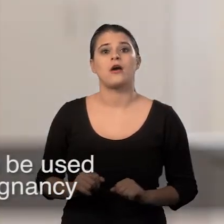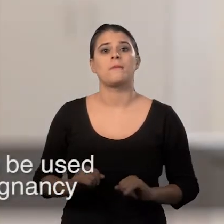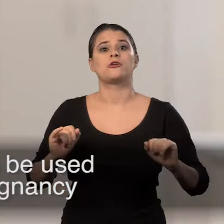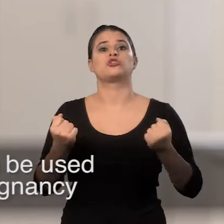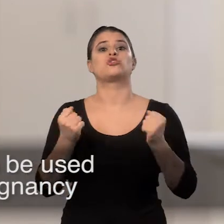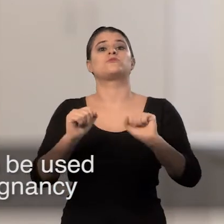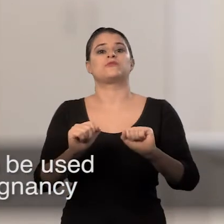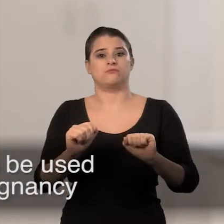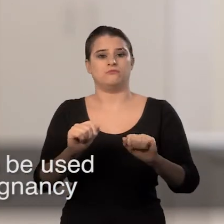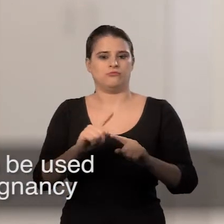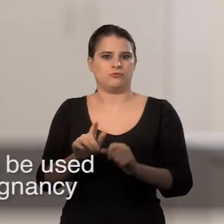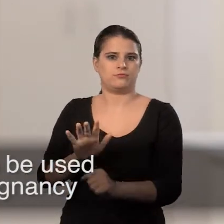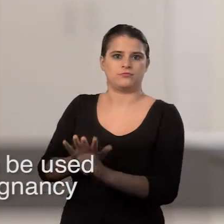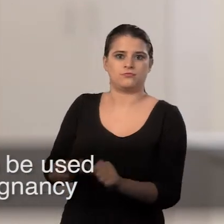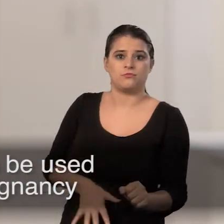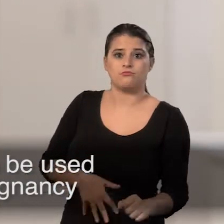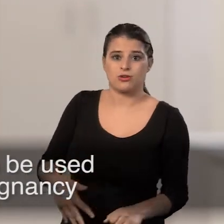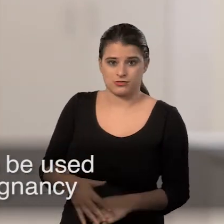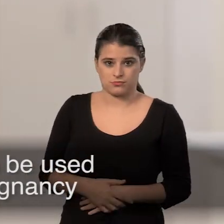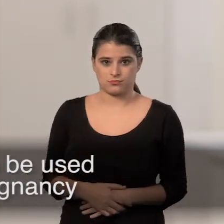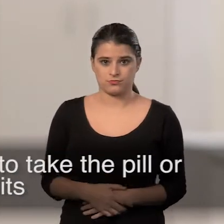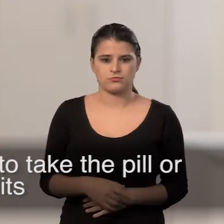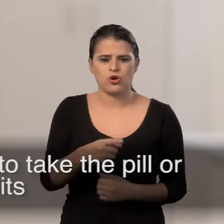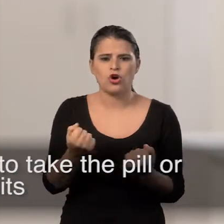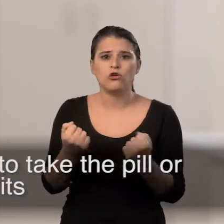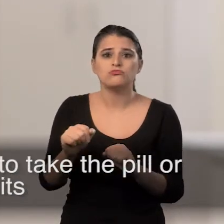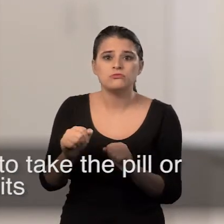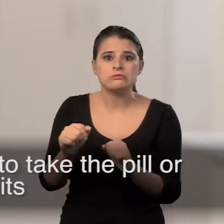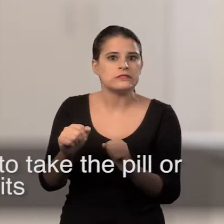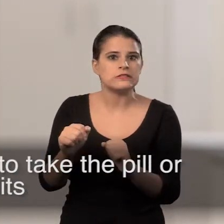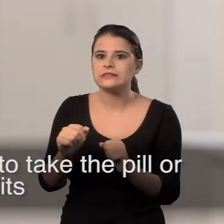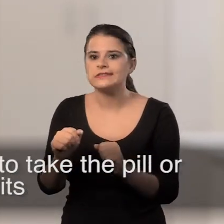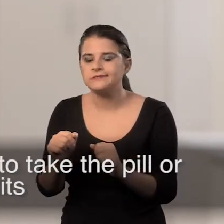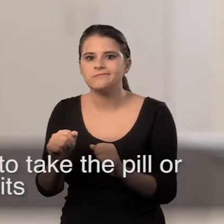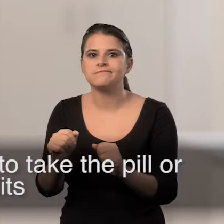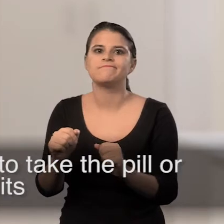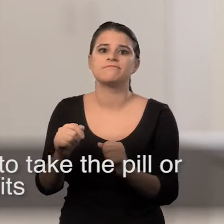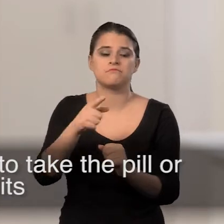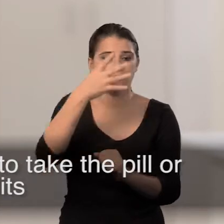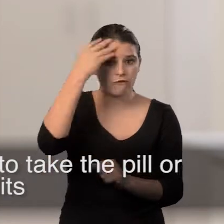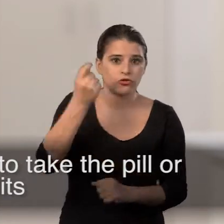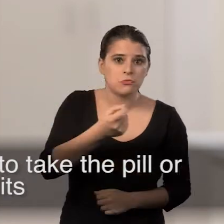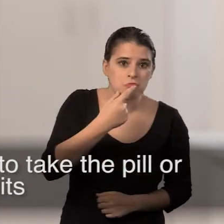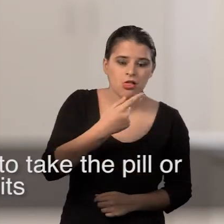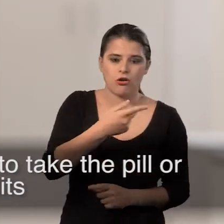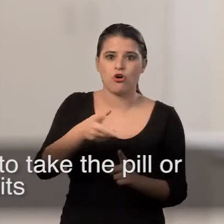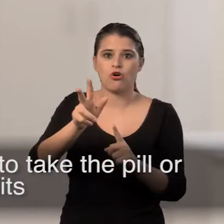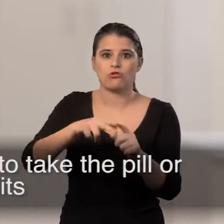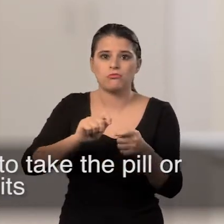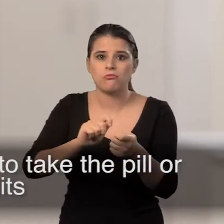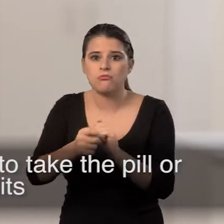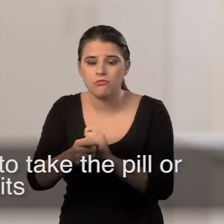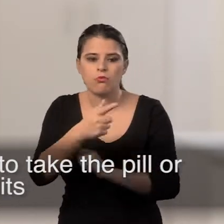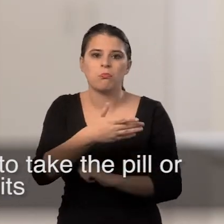Emergency contraception can be used to prevent an unwanted pregnancy. If your contraception fails, you forget to take the pill, or the